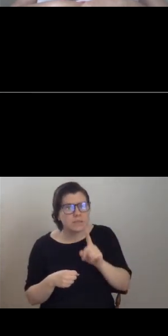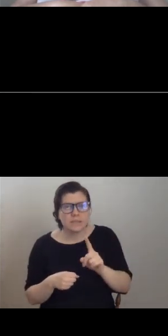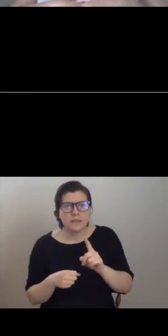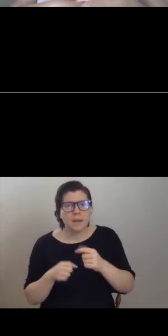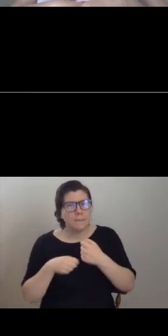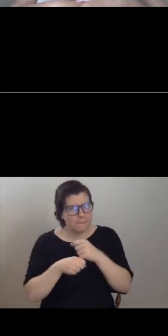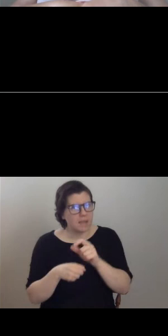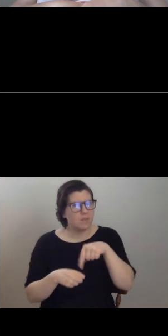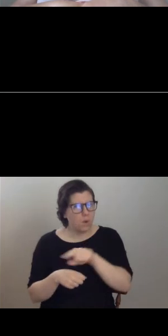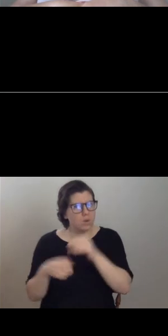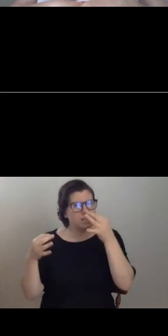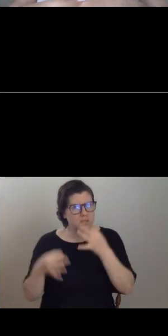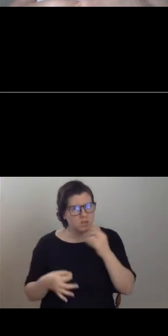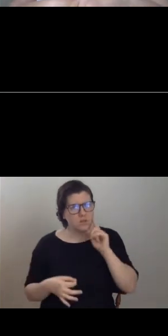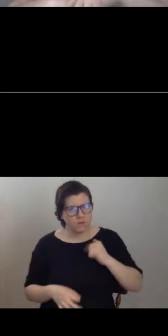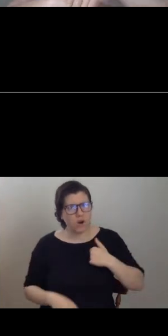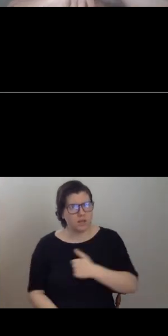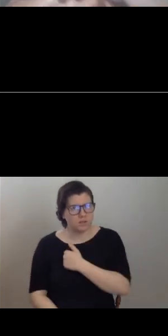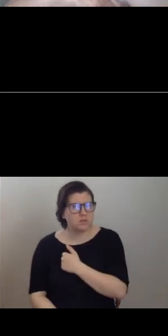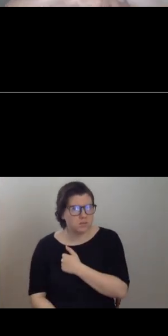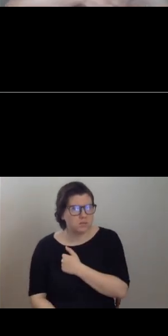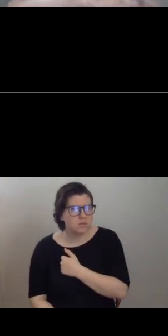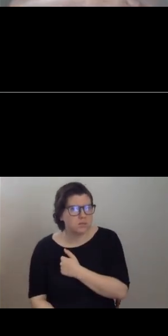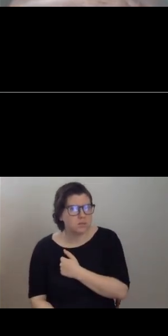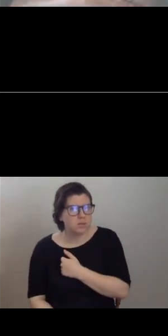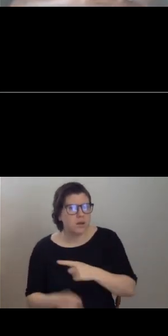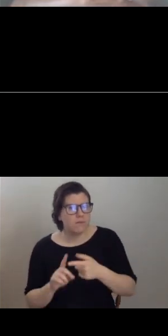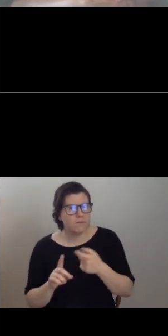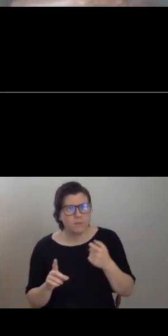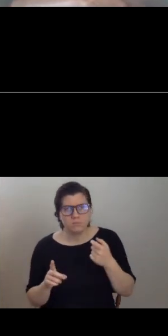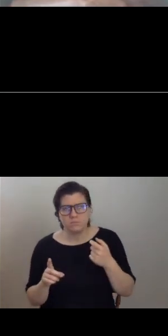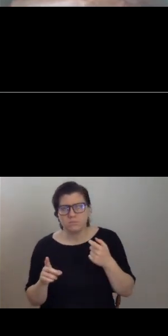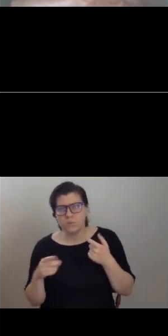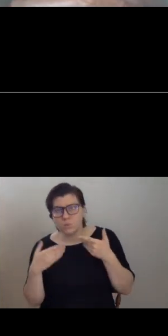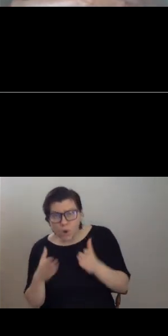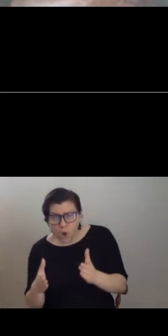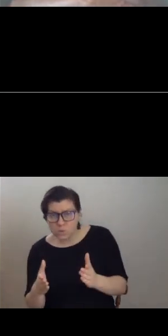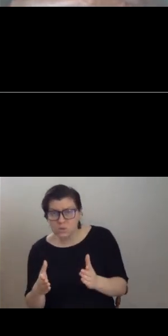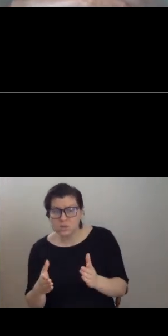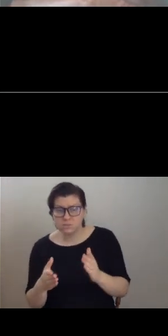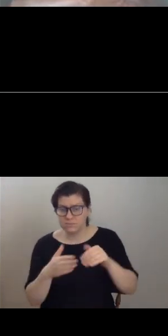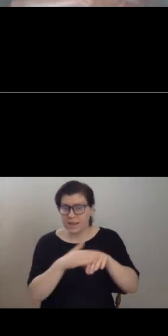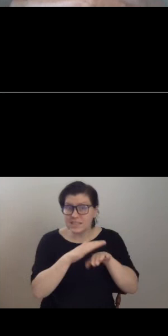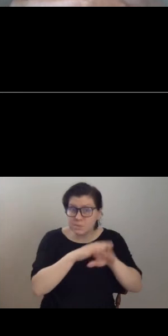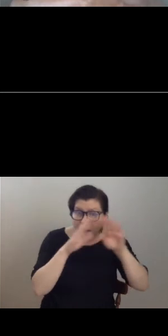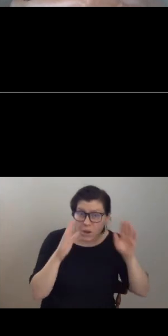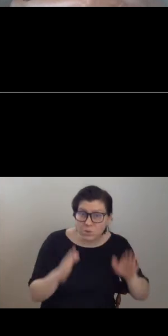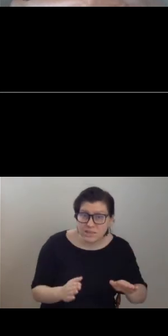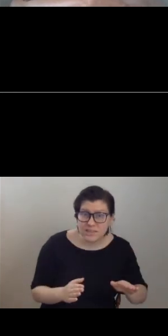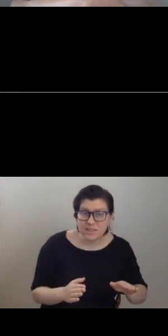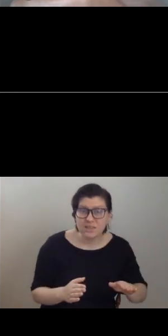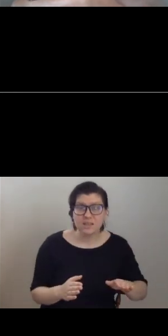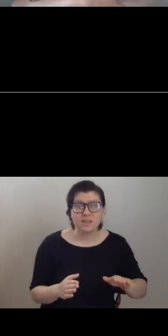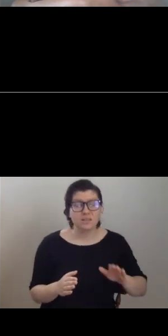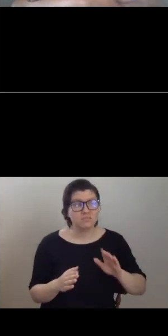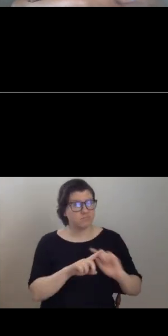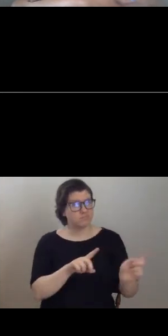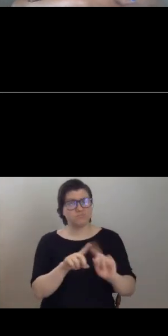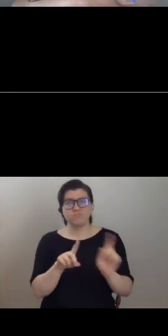decisions on our lives, from roads to accessible housing to all types